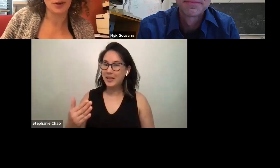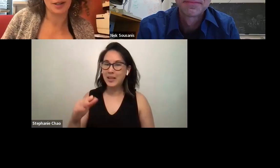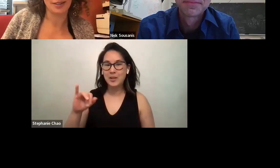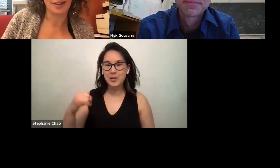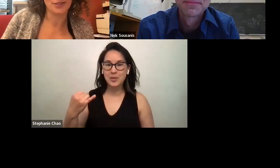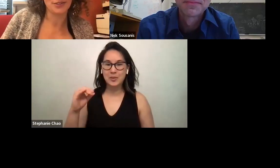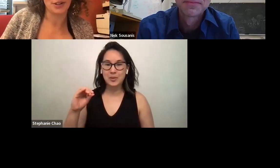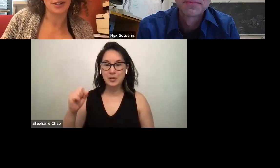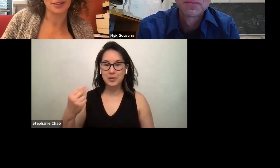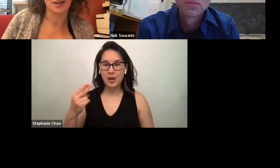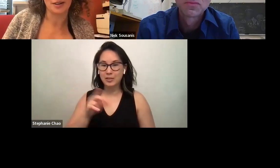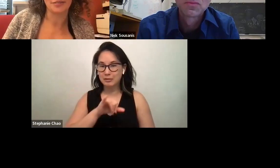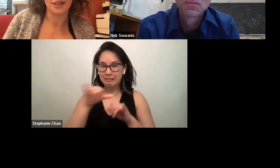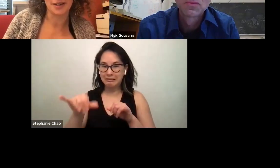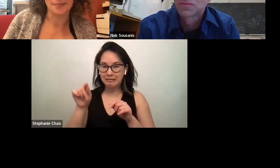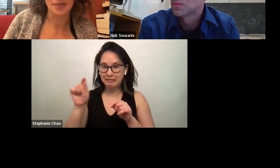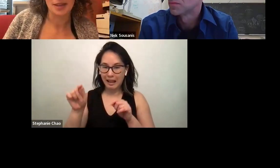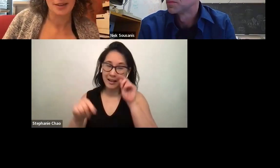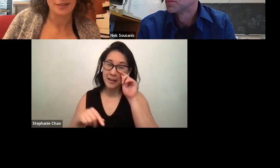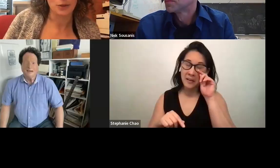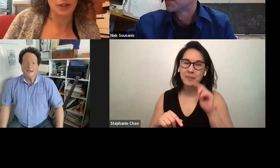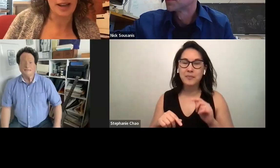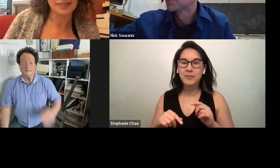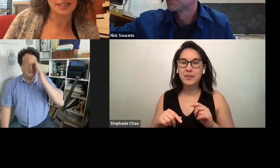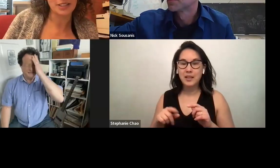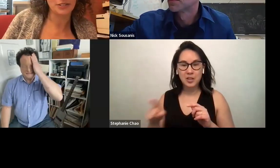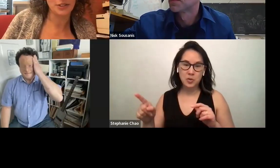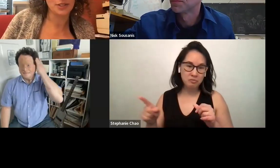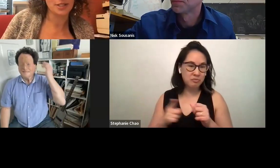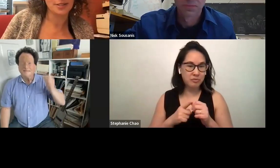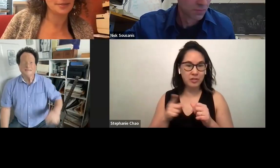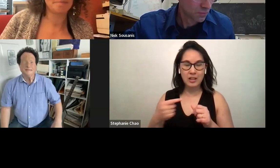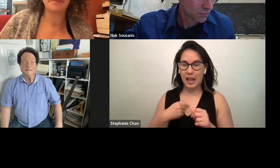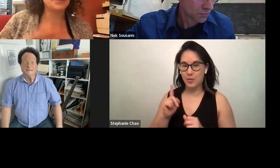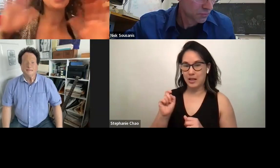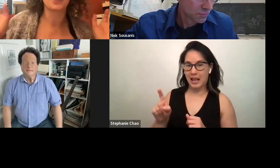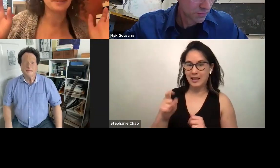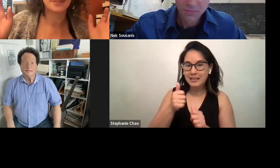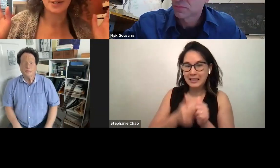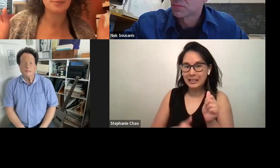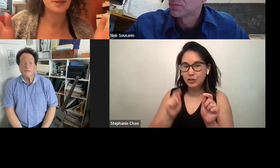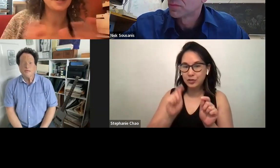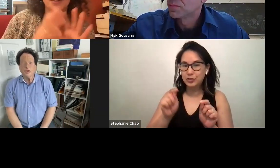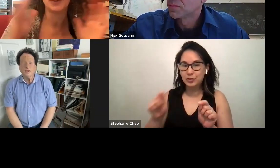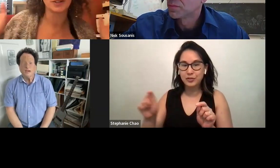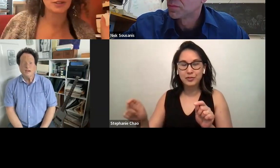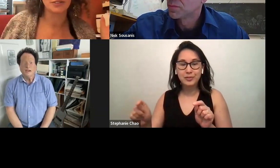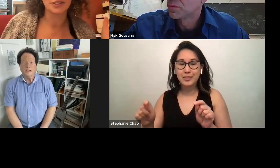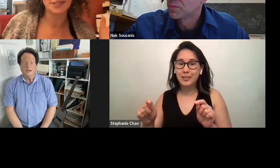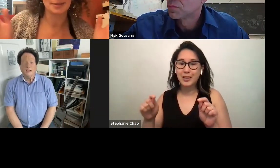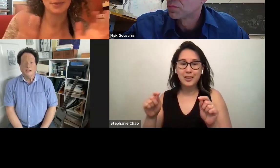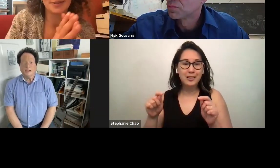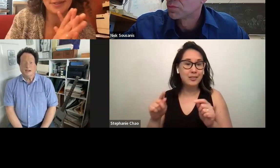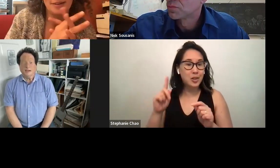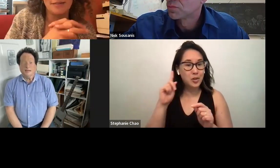keep you on and have you start us off. So we're going to ask each of you to just start us big. You heard the